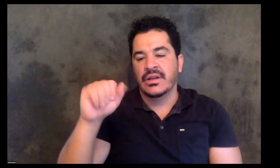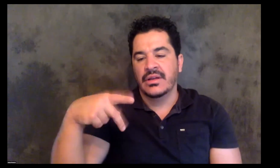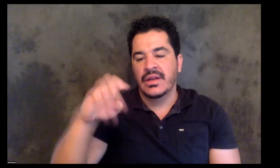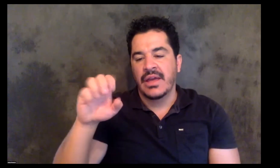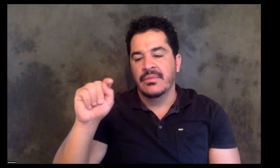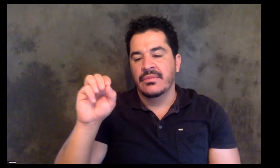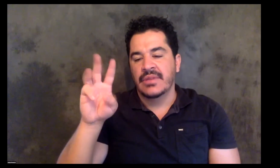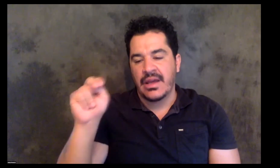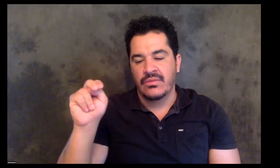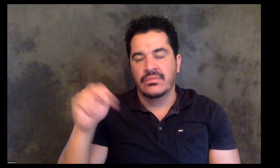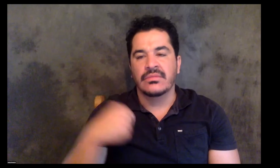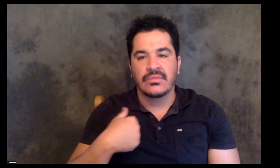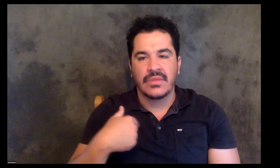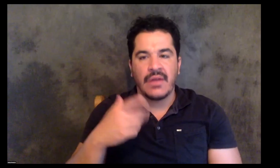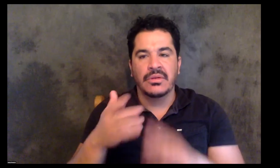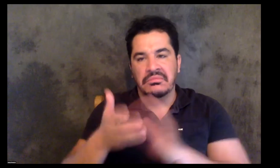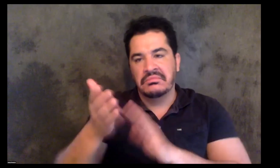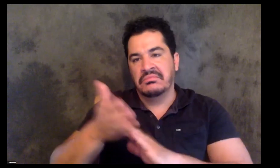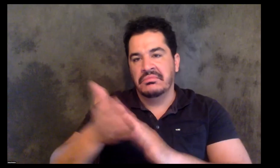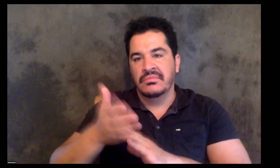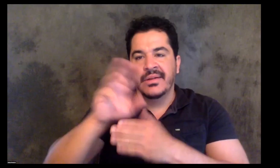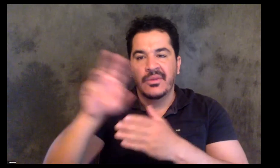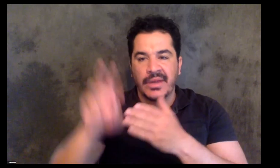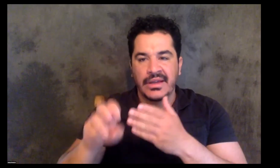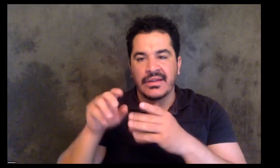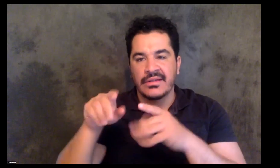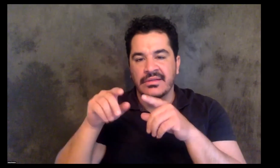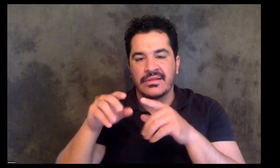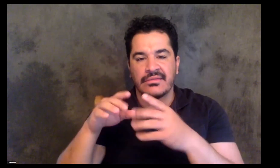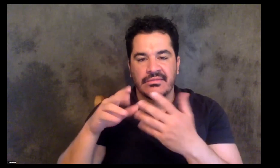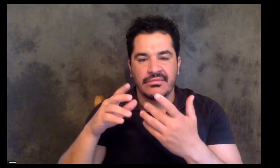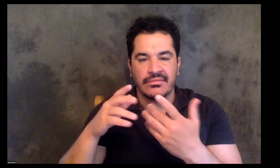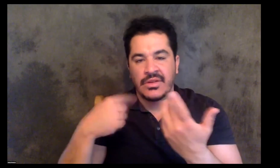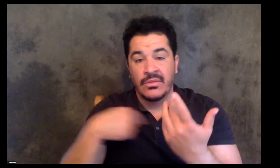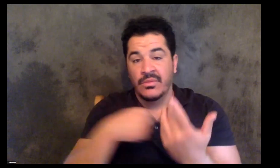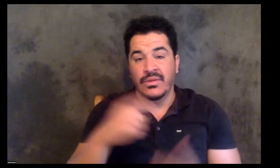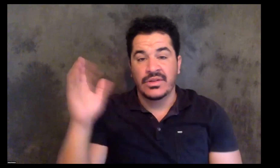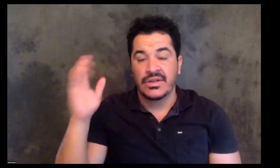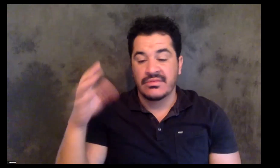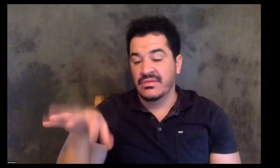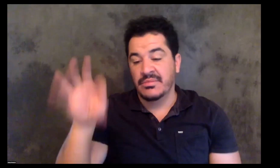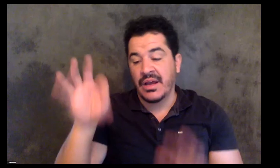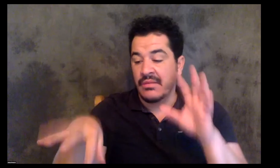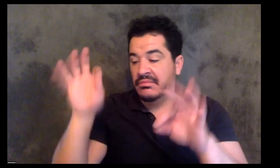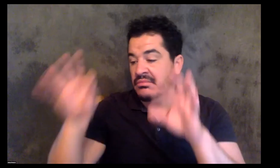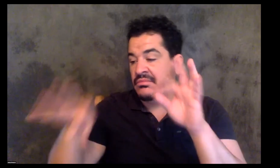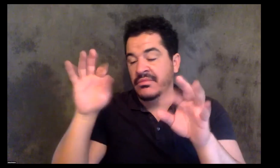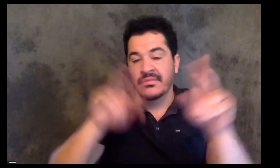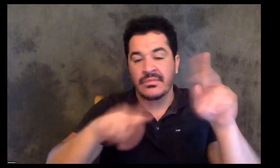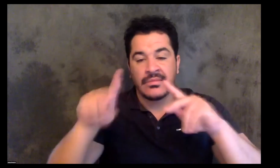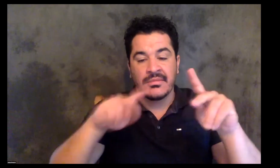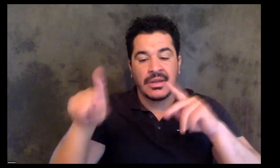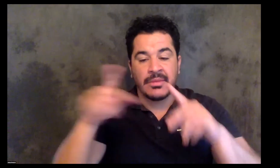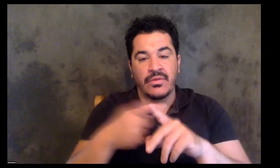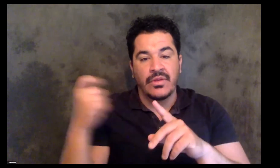work, and we used to just pick young people up from South African townships. These are kind of